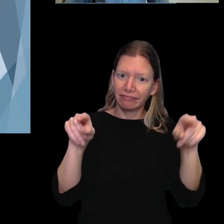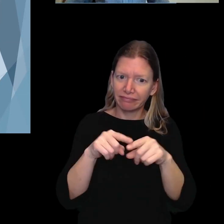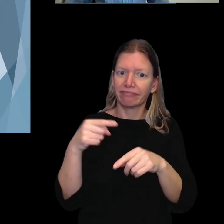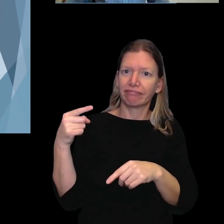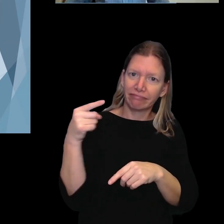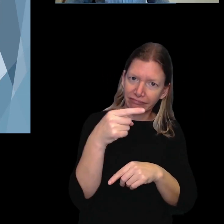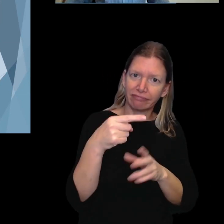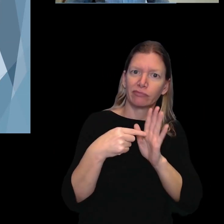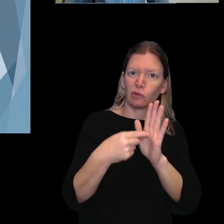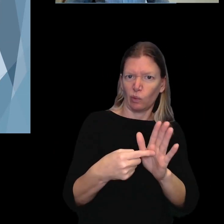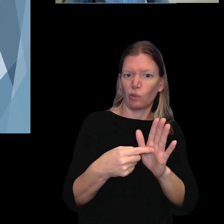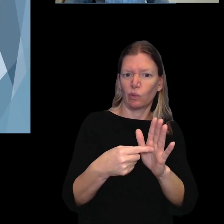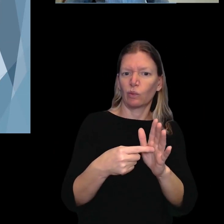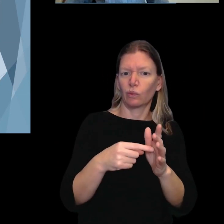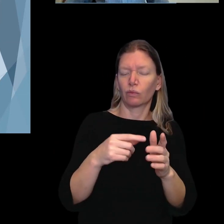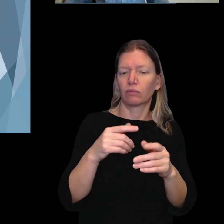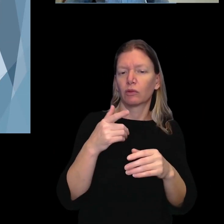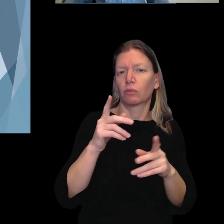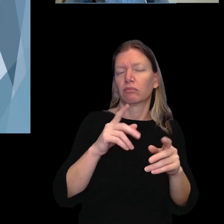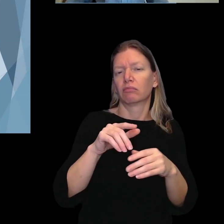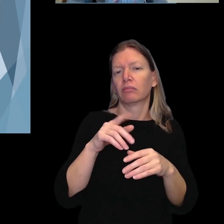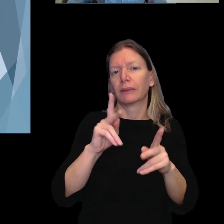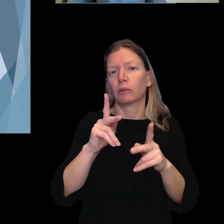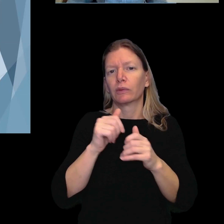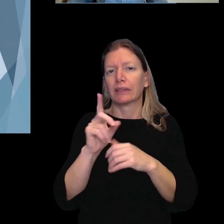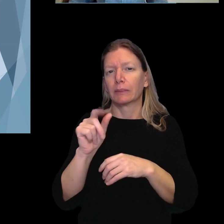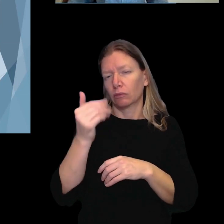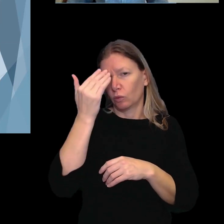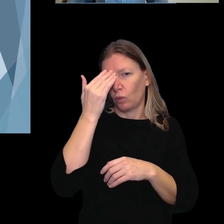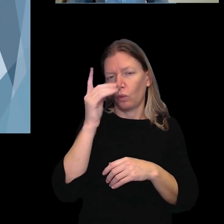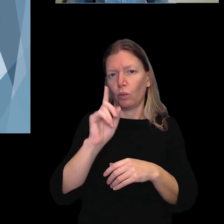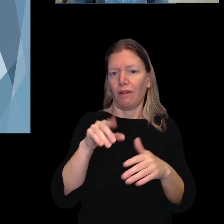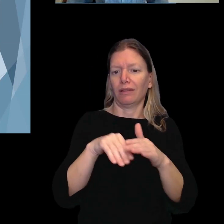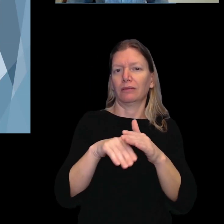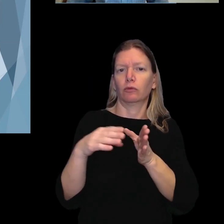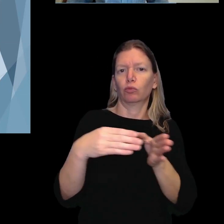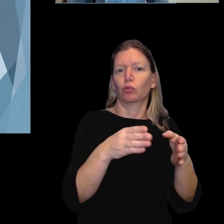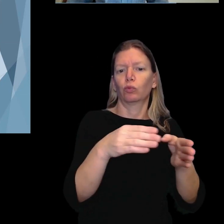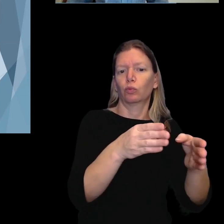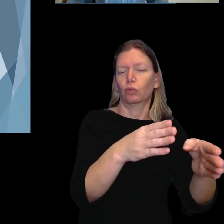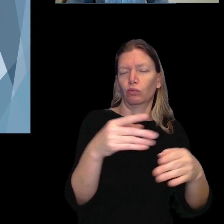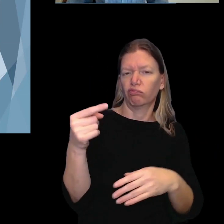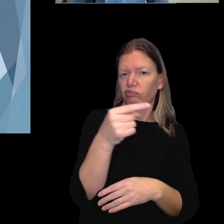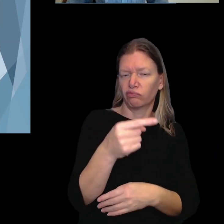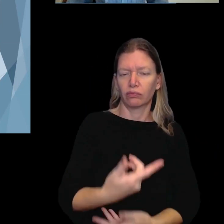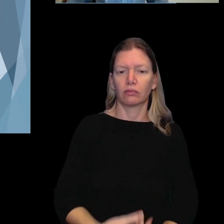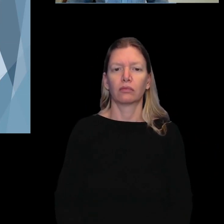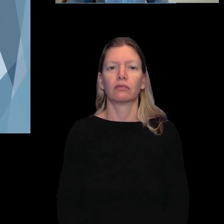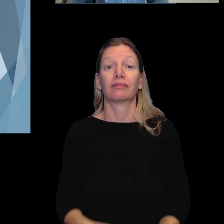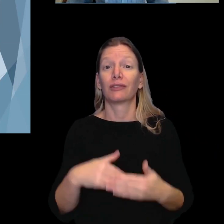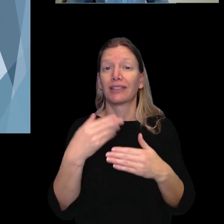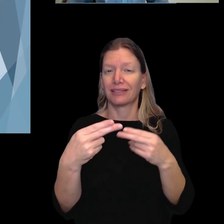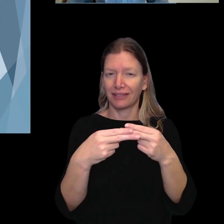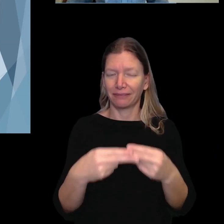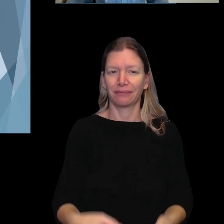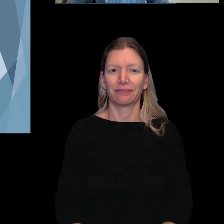directional signage to make sure that a person with a disability knows, where the accessible route is. Next